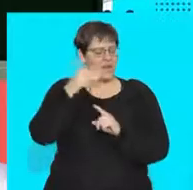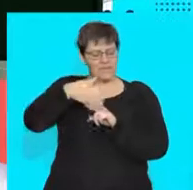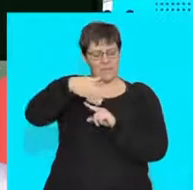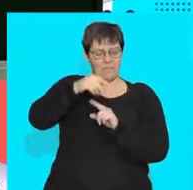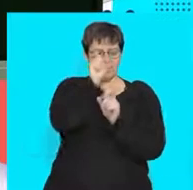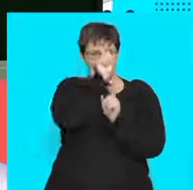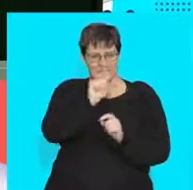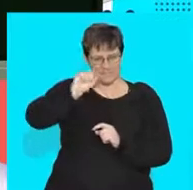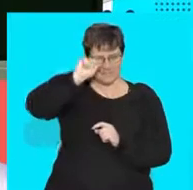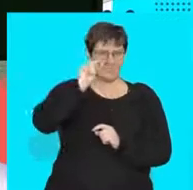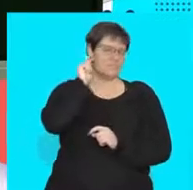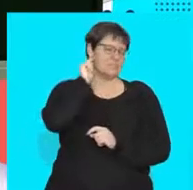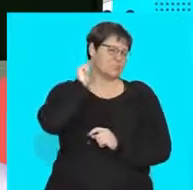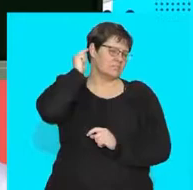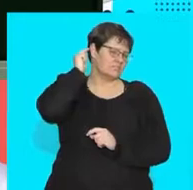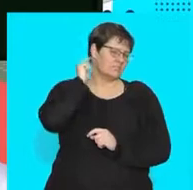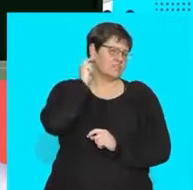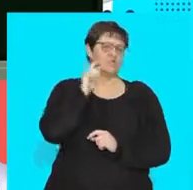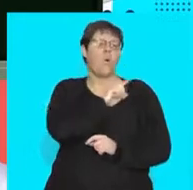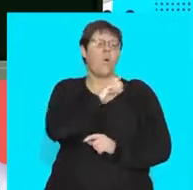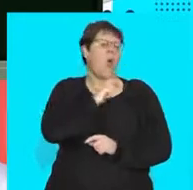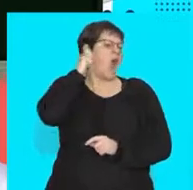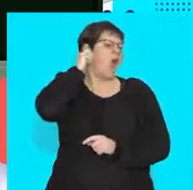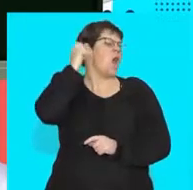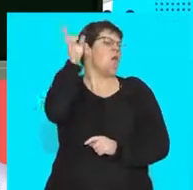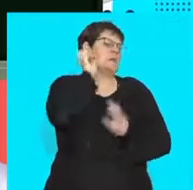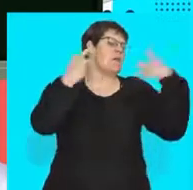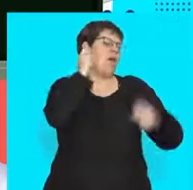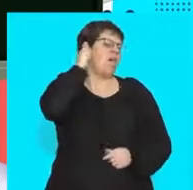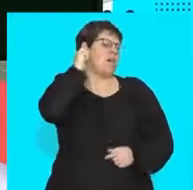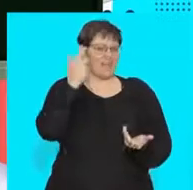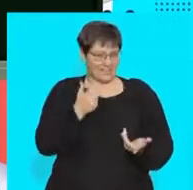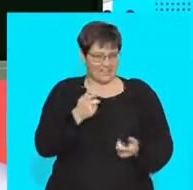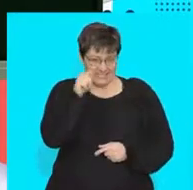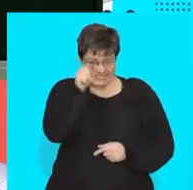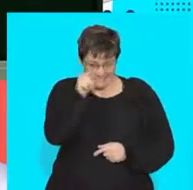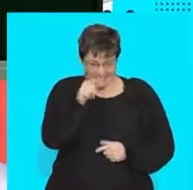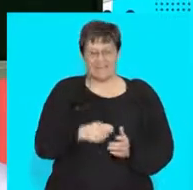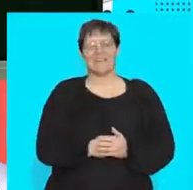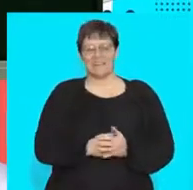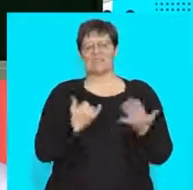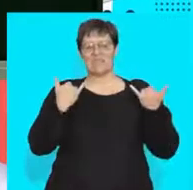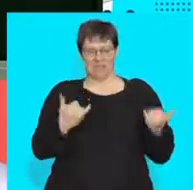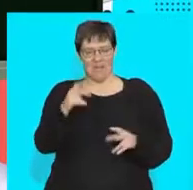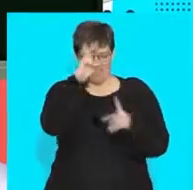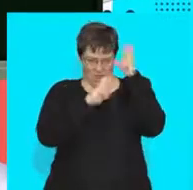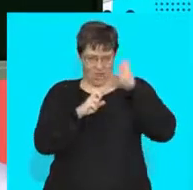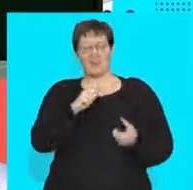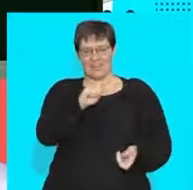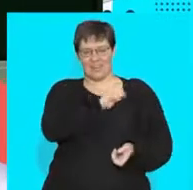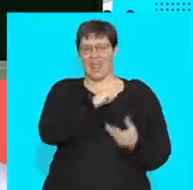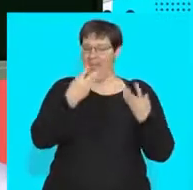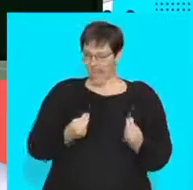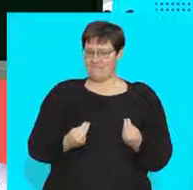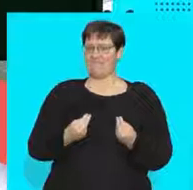the outside of your head. Your parents used to say, why don't you listen? This is not an ornament. Well, today you will learn that it has